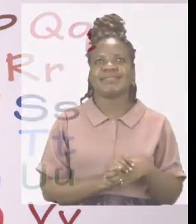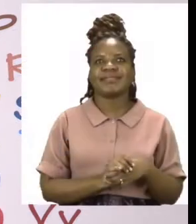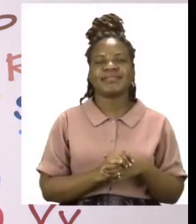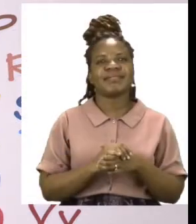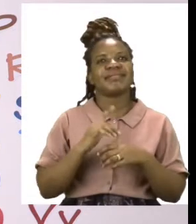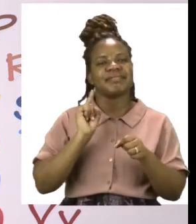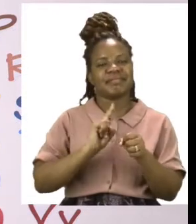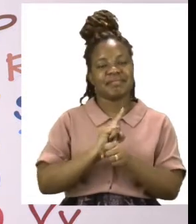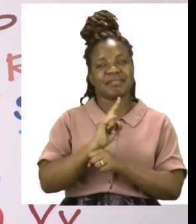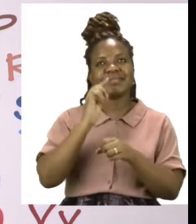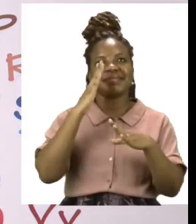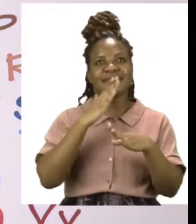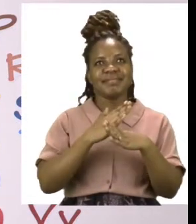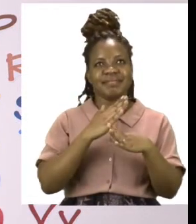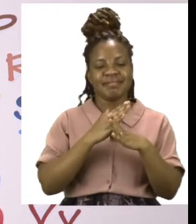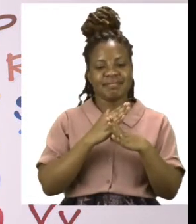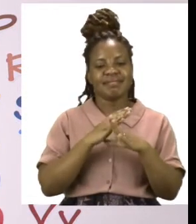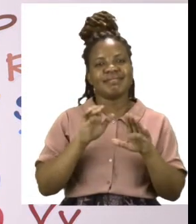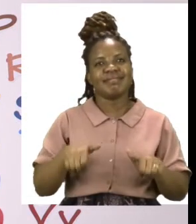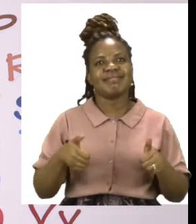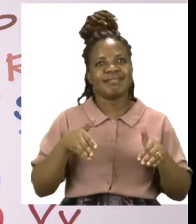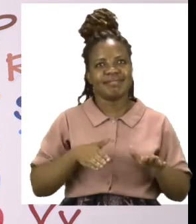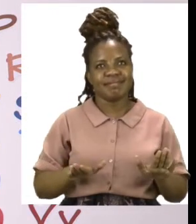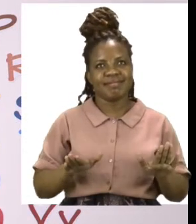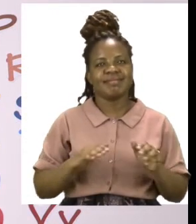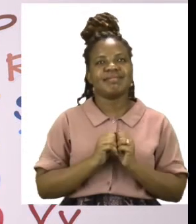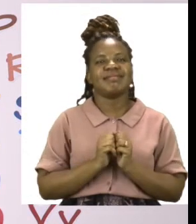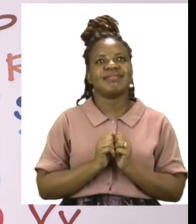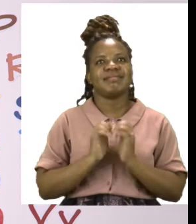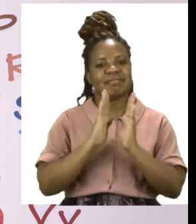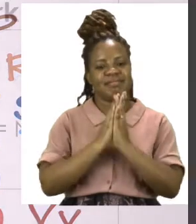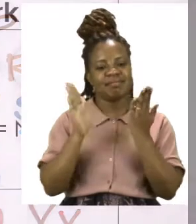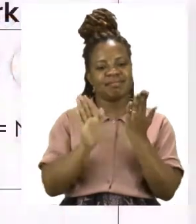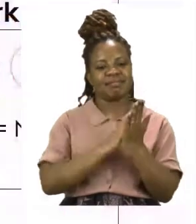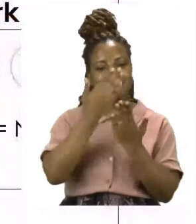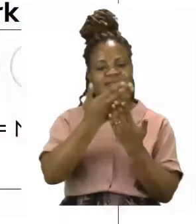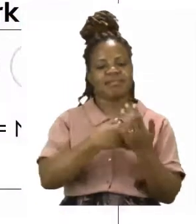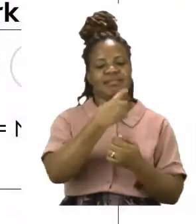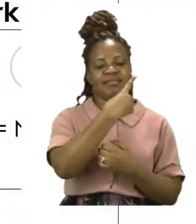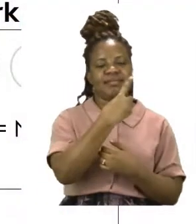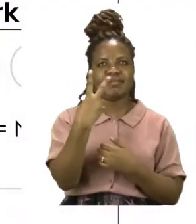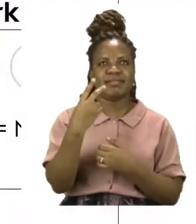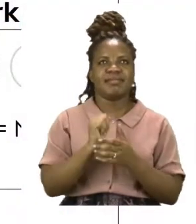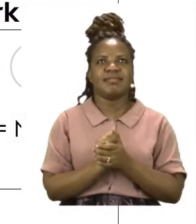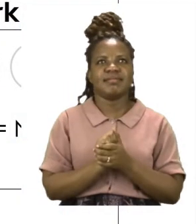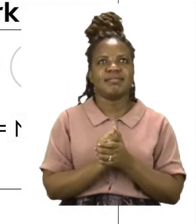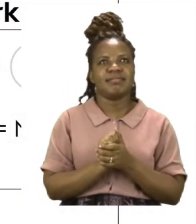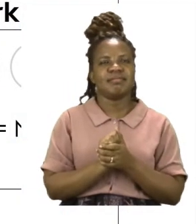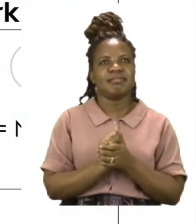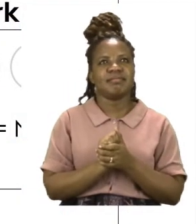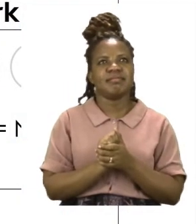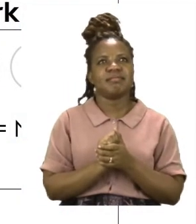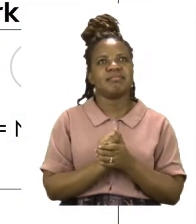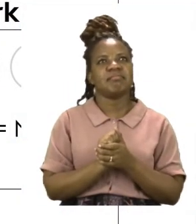For our first exercise today, boys and girls, let's turn to page 12. On page 12, we are going